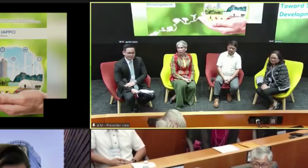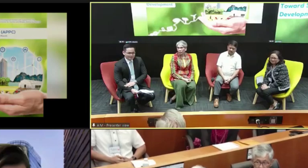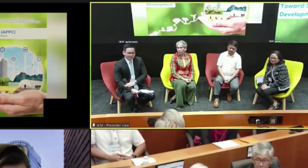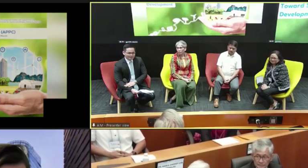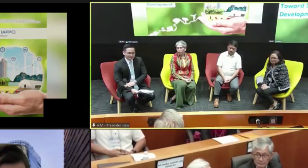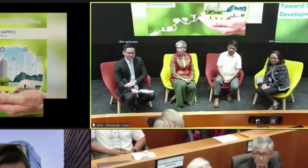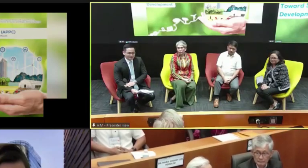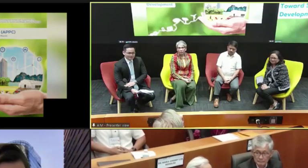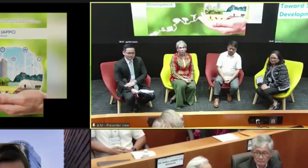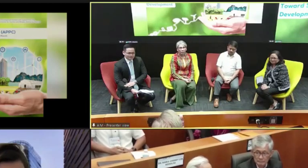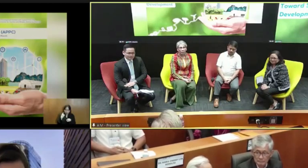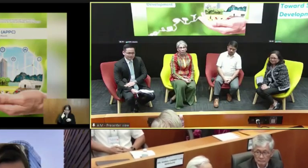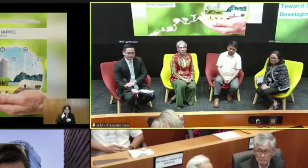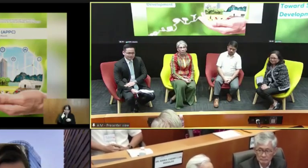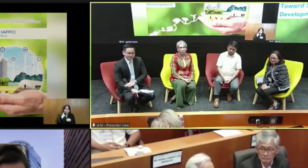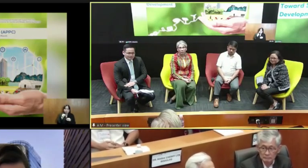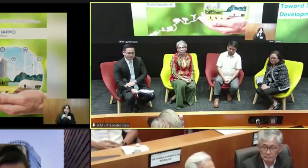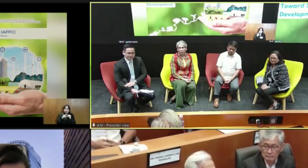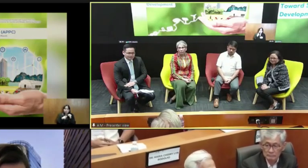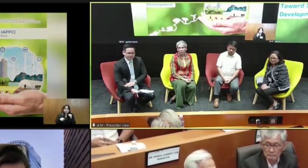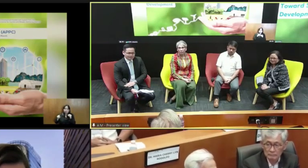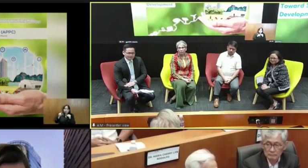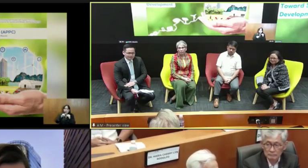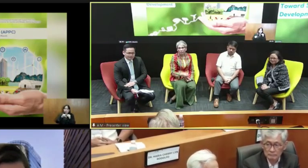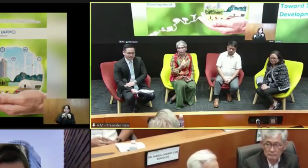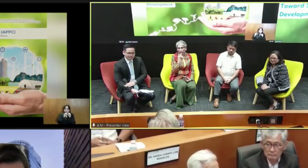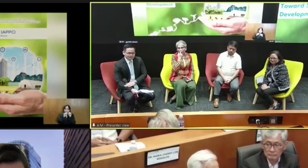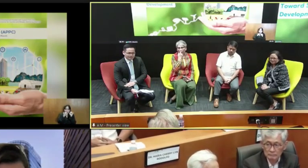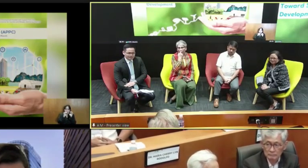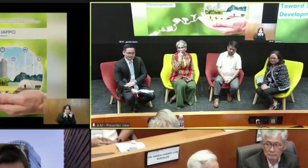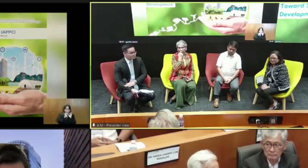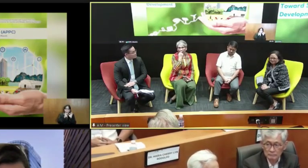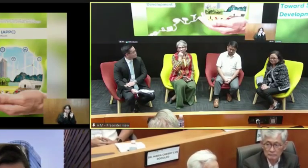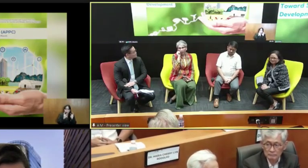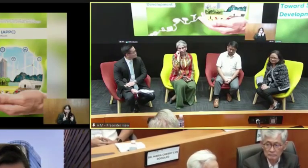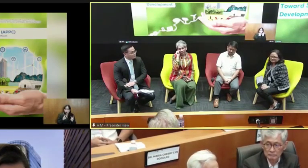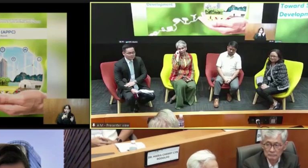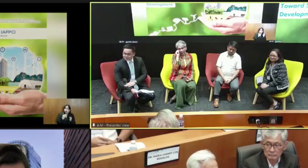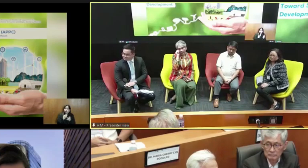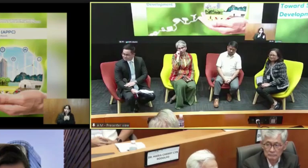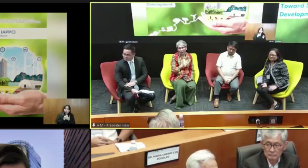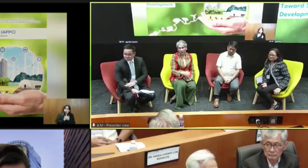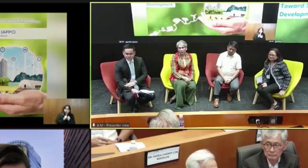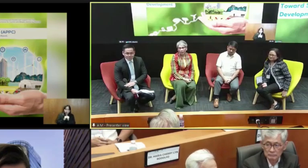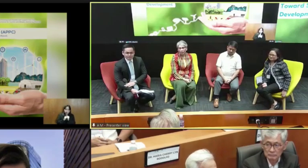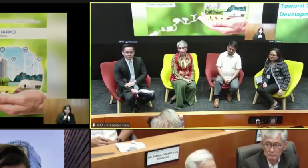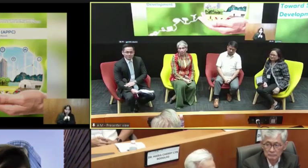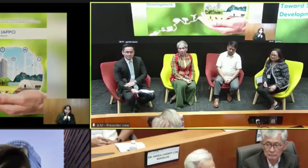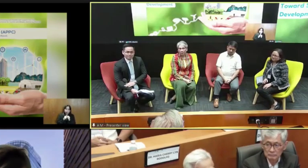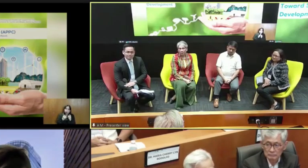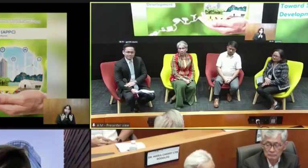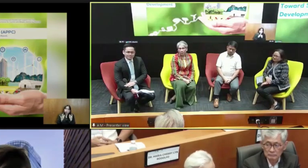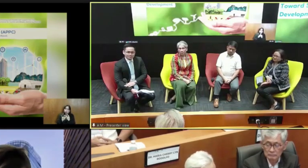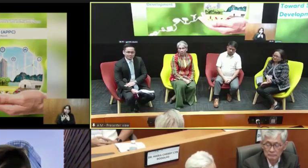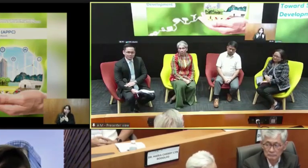earlier, the circular models of the economy is actually more